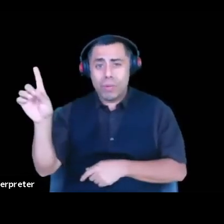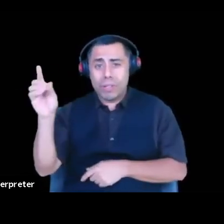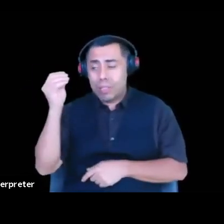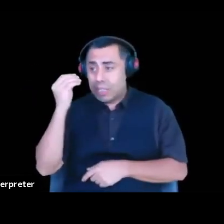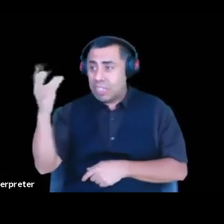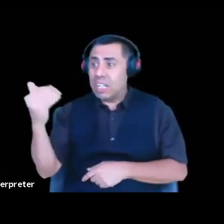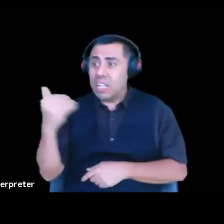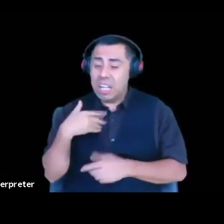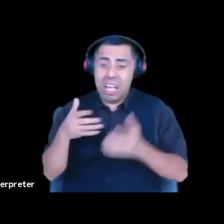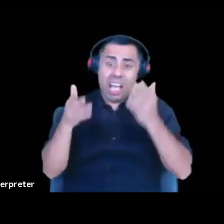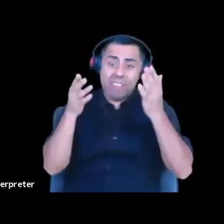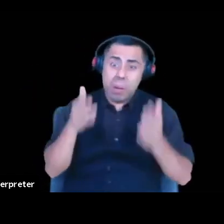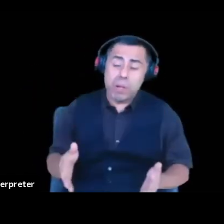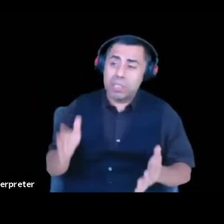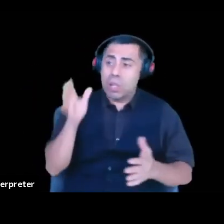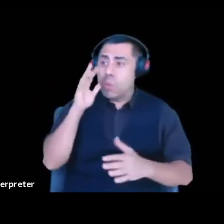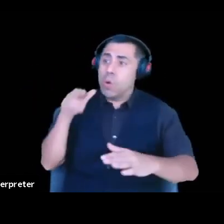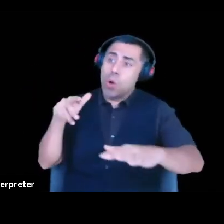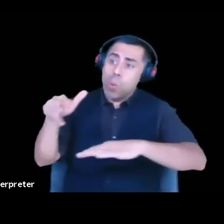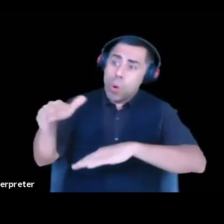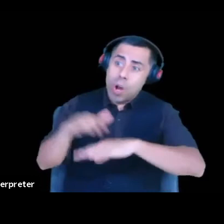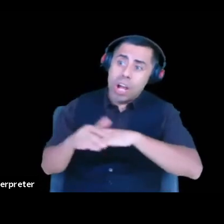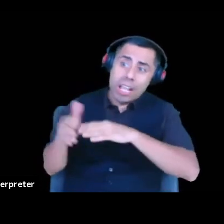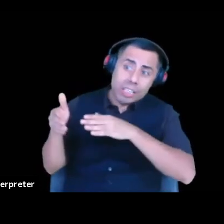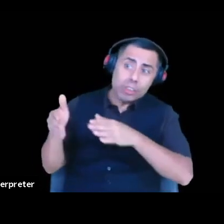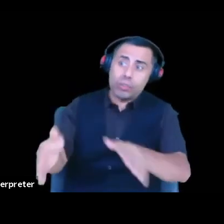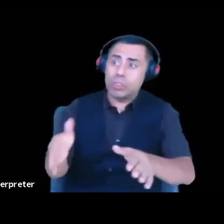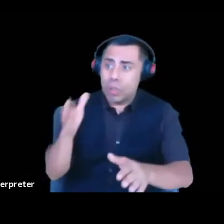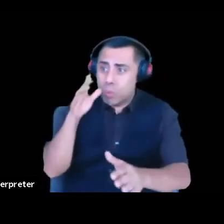into traffic, then they want to harm themselves, they want to kill themselves,